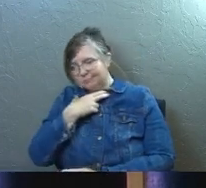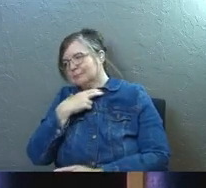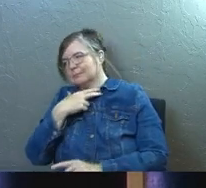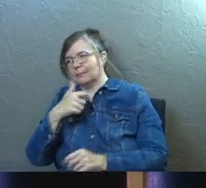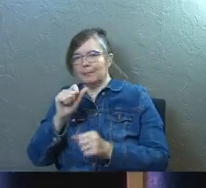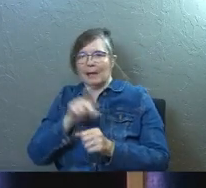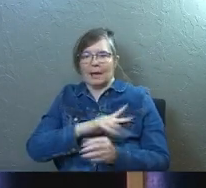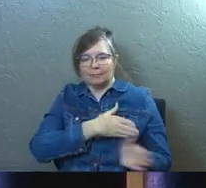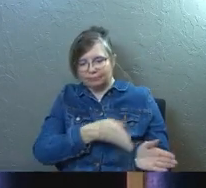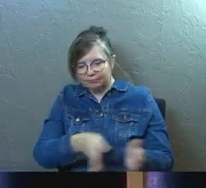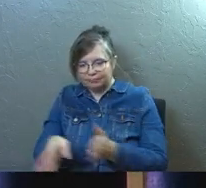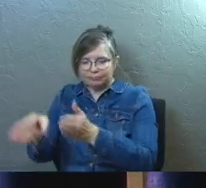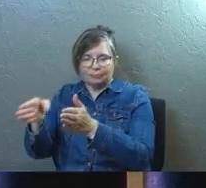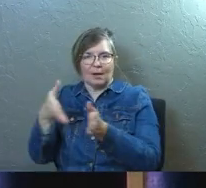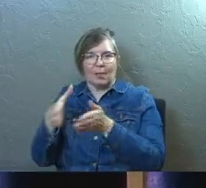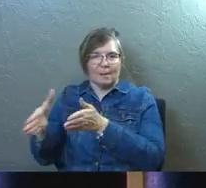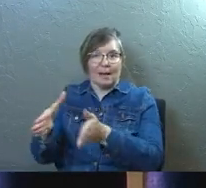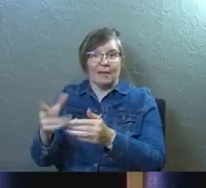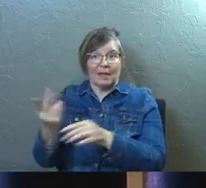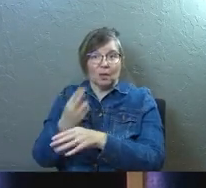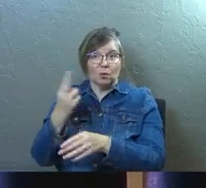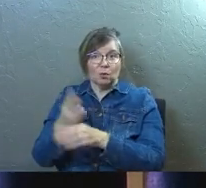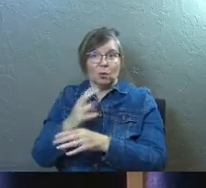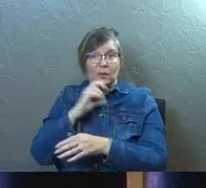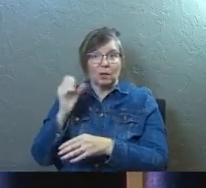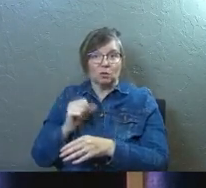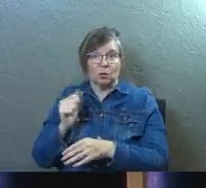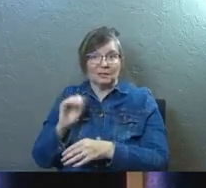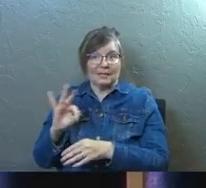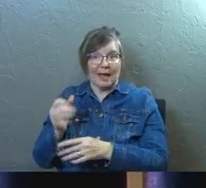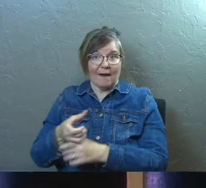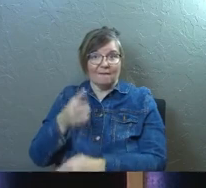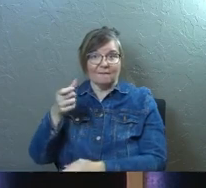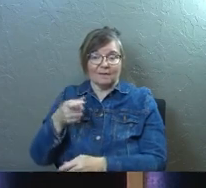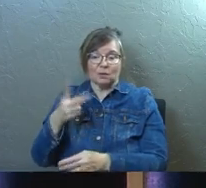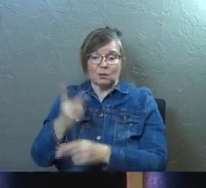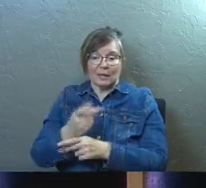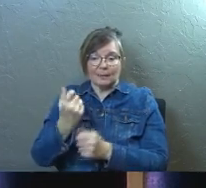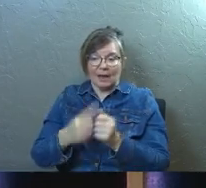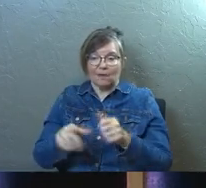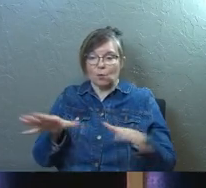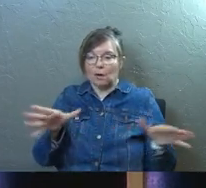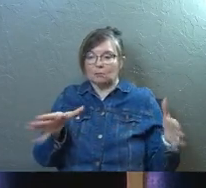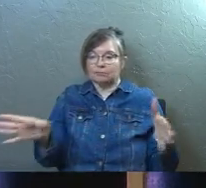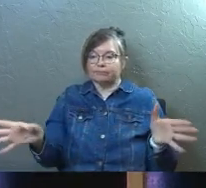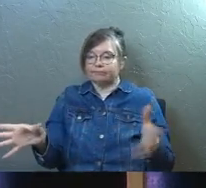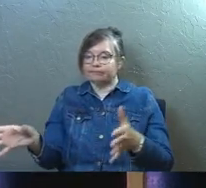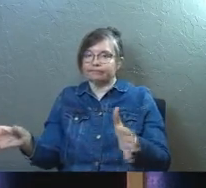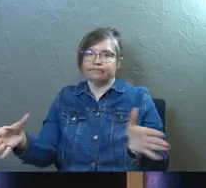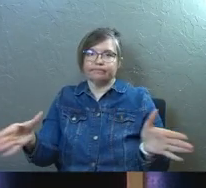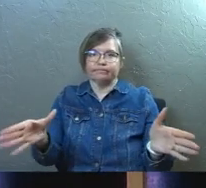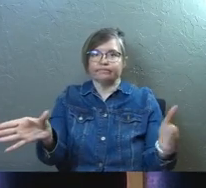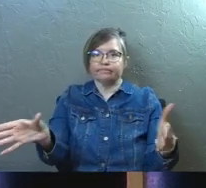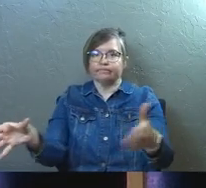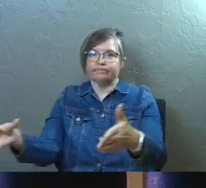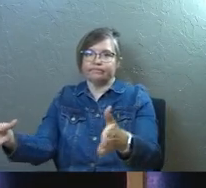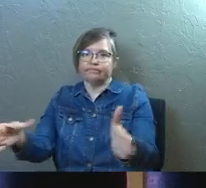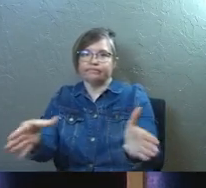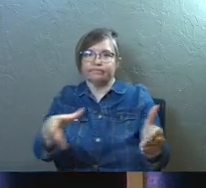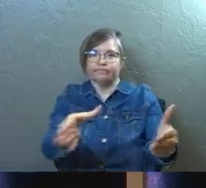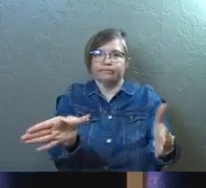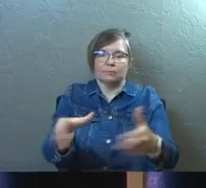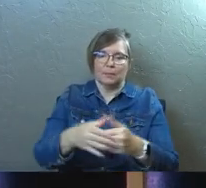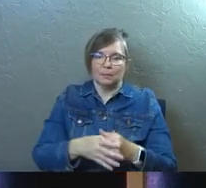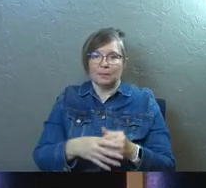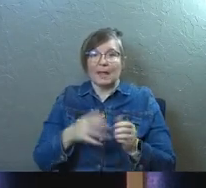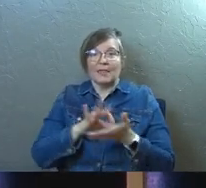back onto the path. Because that's how they would use this old staff, is they would keep everybody in line. They would even count their sheep with it. I